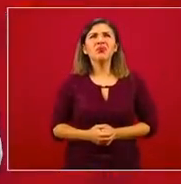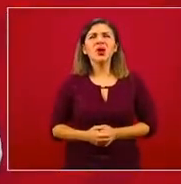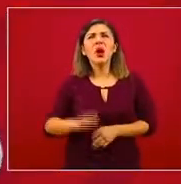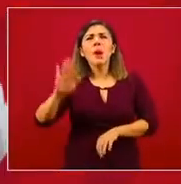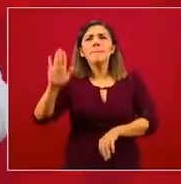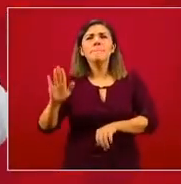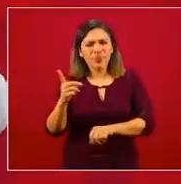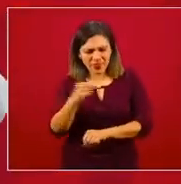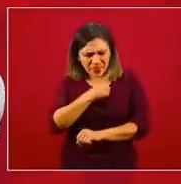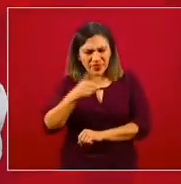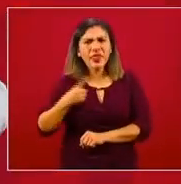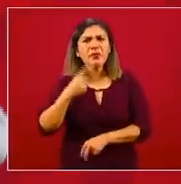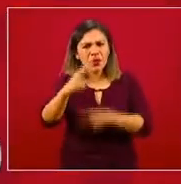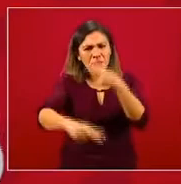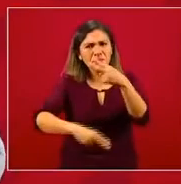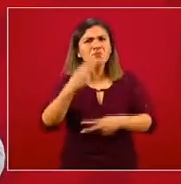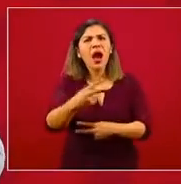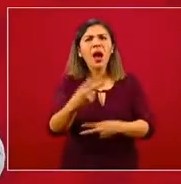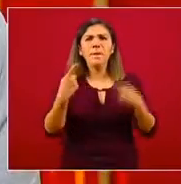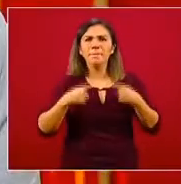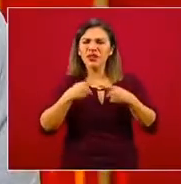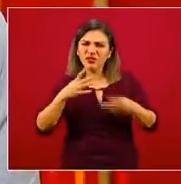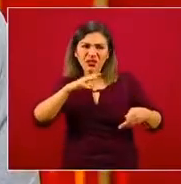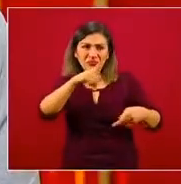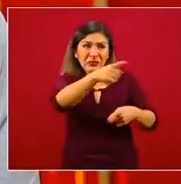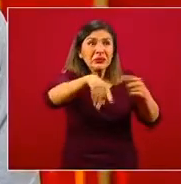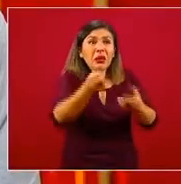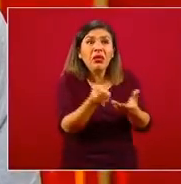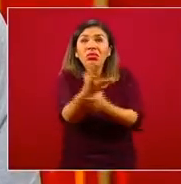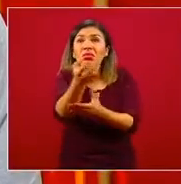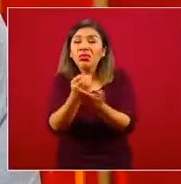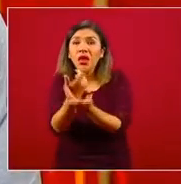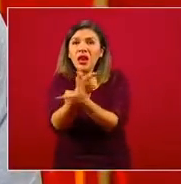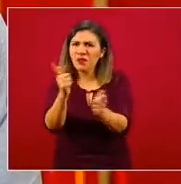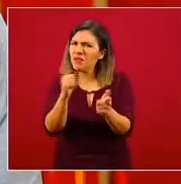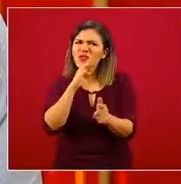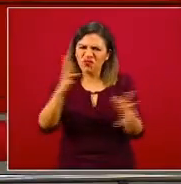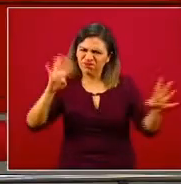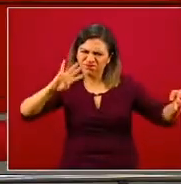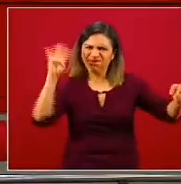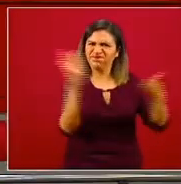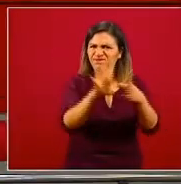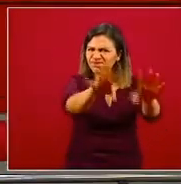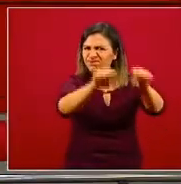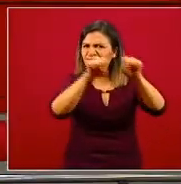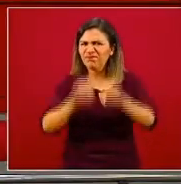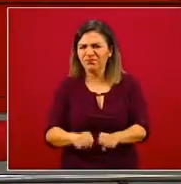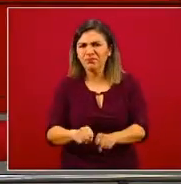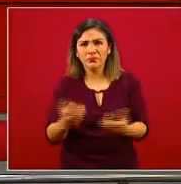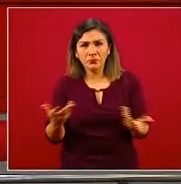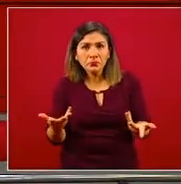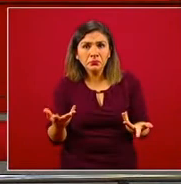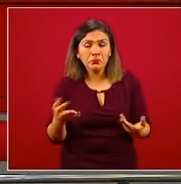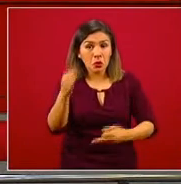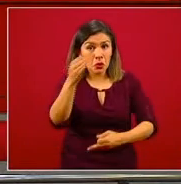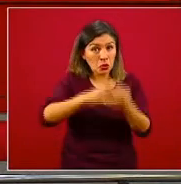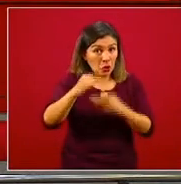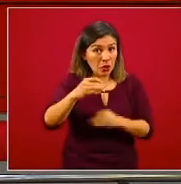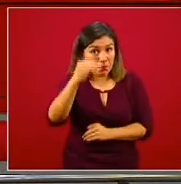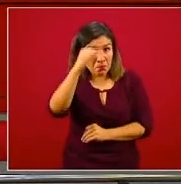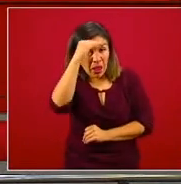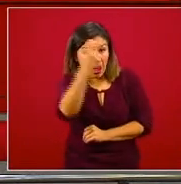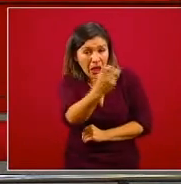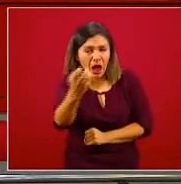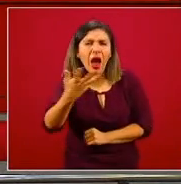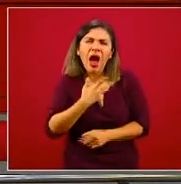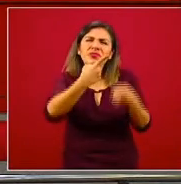Sometimes some people say, why don't you use the public force? You need to imprison some people who disobey. And